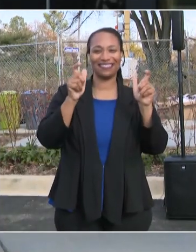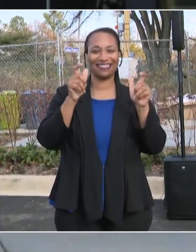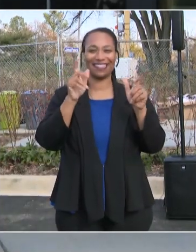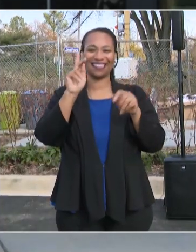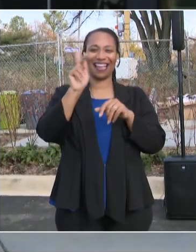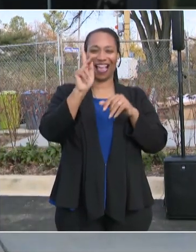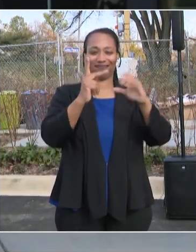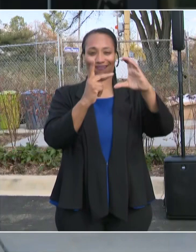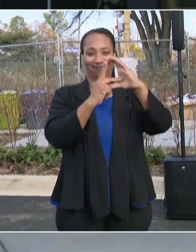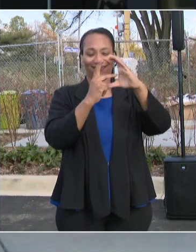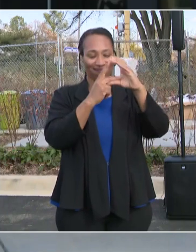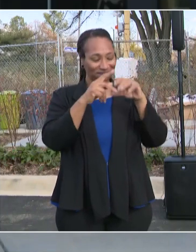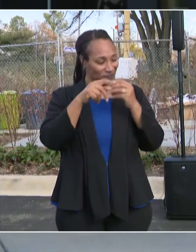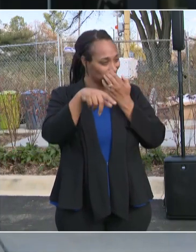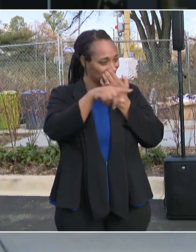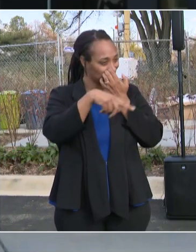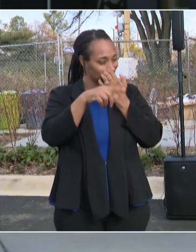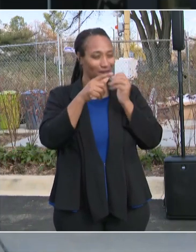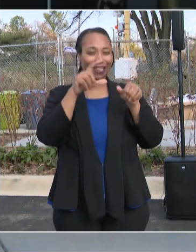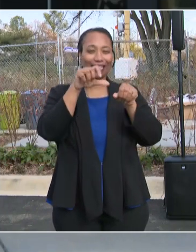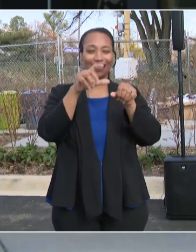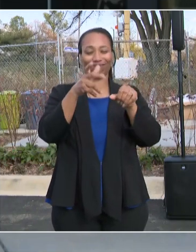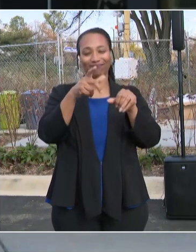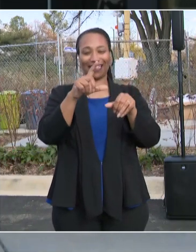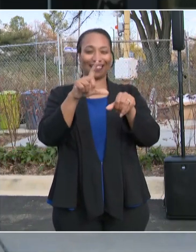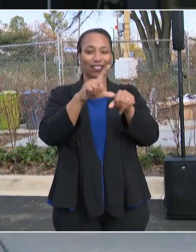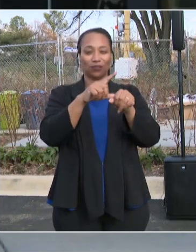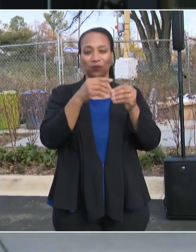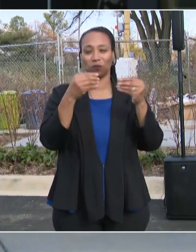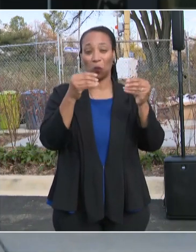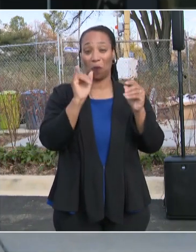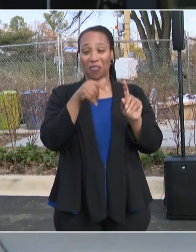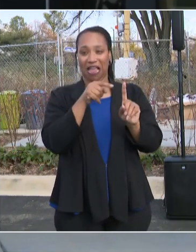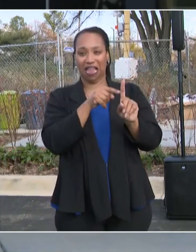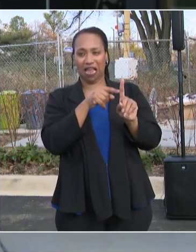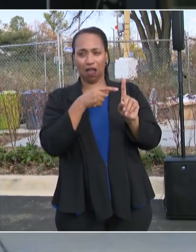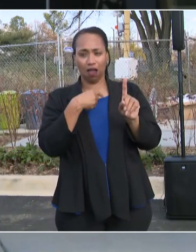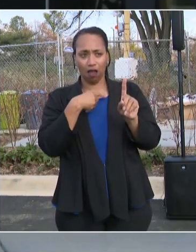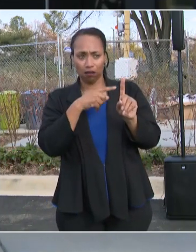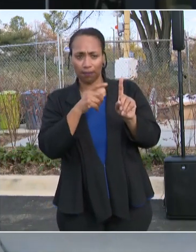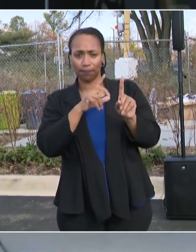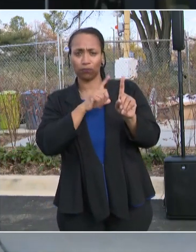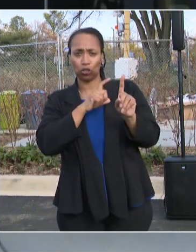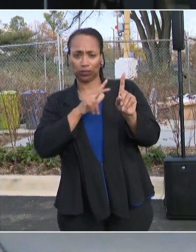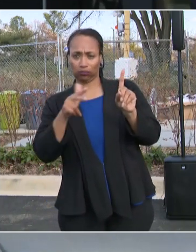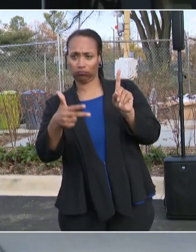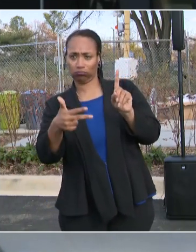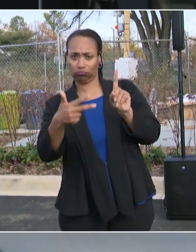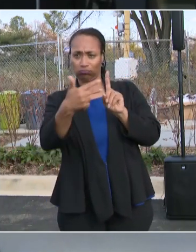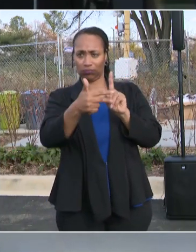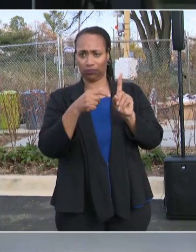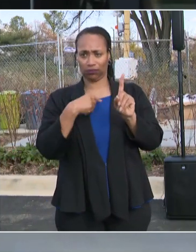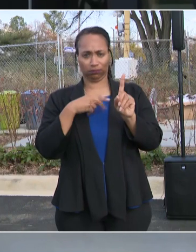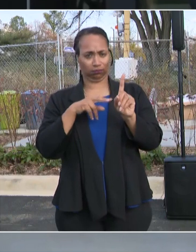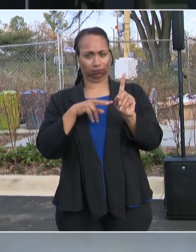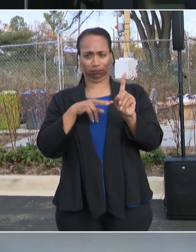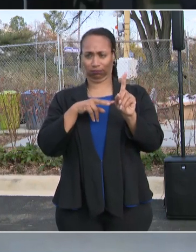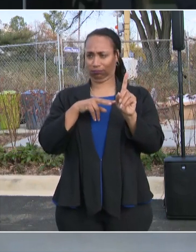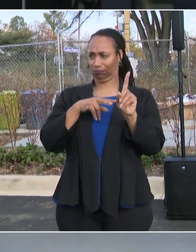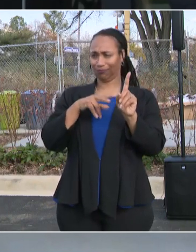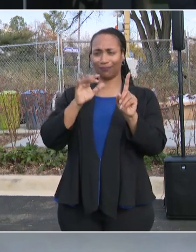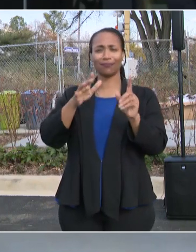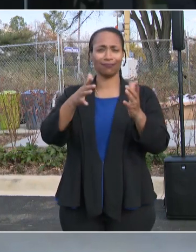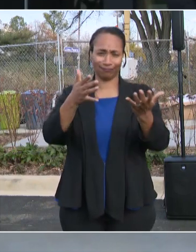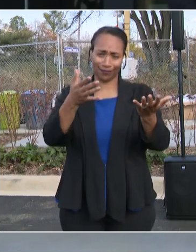right? And then I heard Ray Essence used to use it as a studio back in the day. So, so there's a lot of history here in Anacostia,